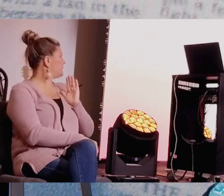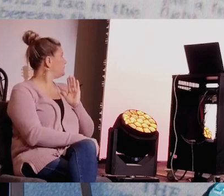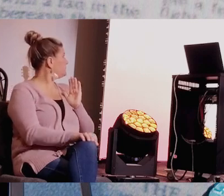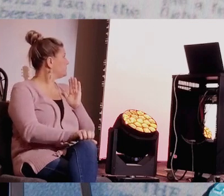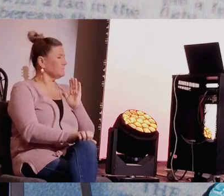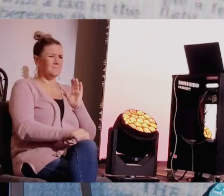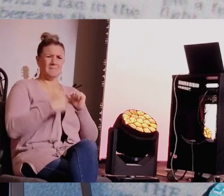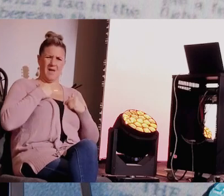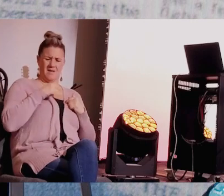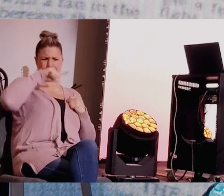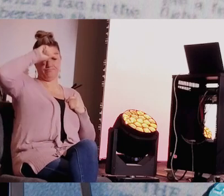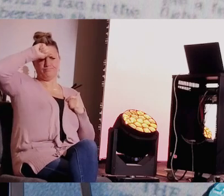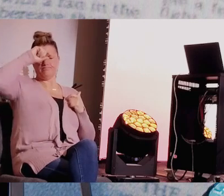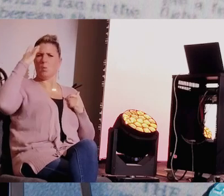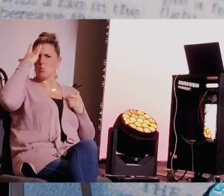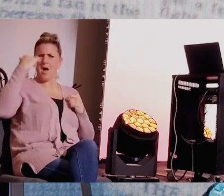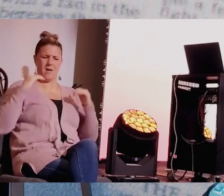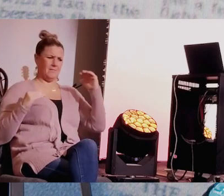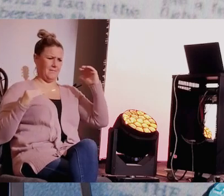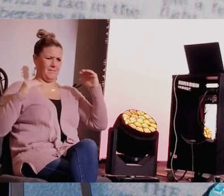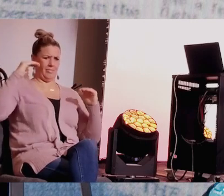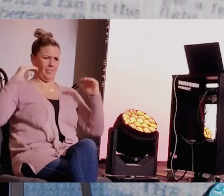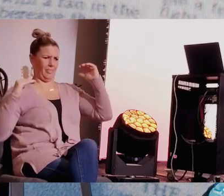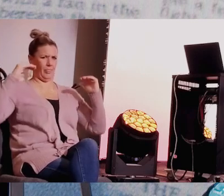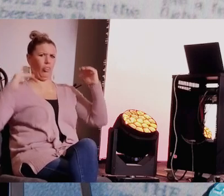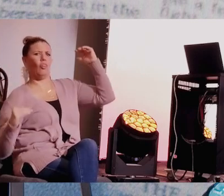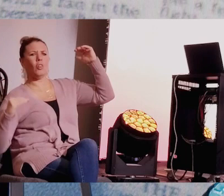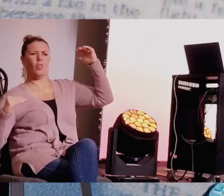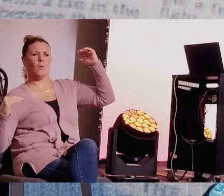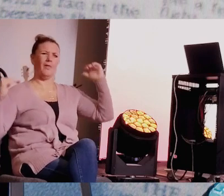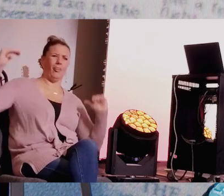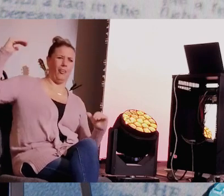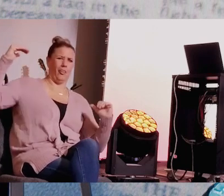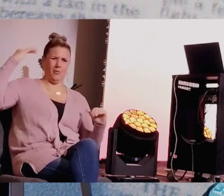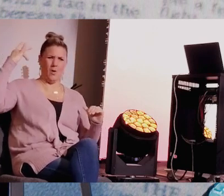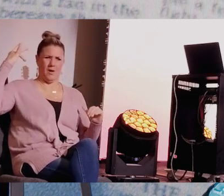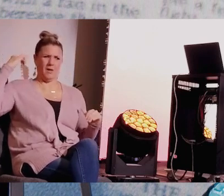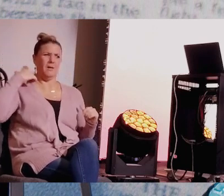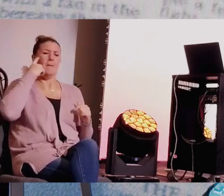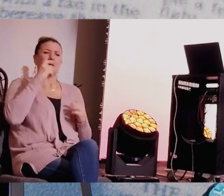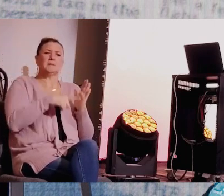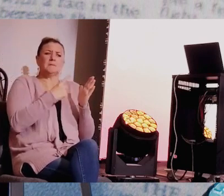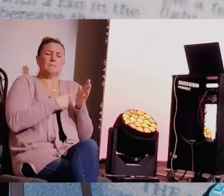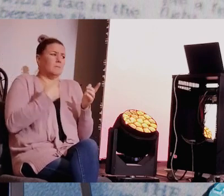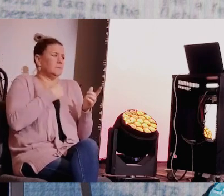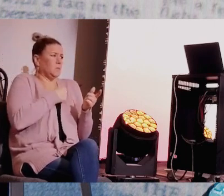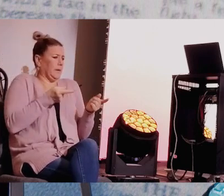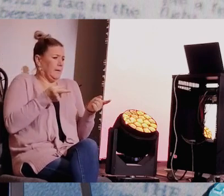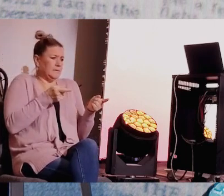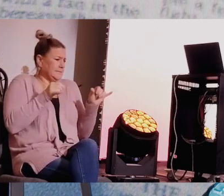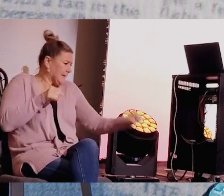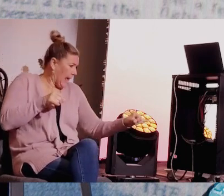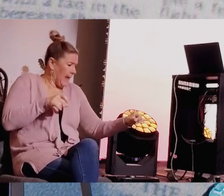I'm going, why are we imbalanced in certain places? Well, sometimes what happens is we actually end up camping out in just one area or the